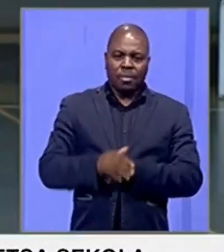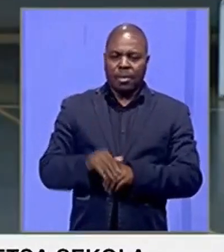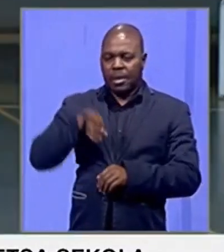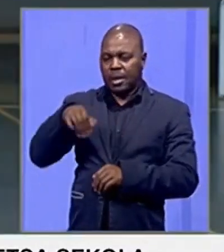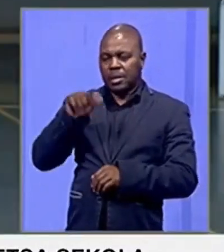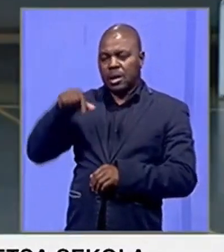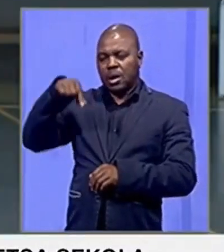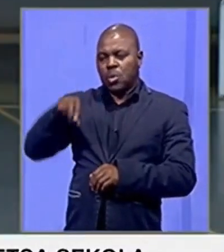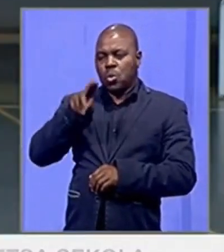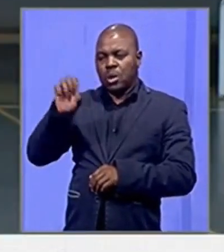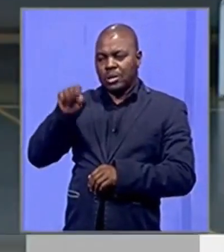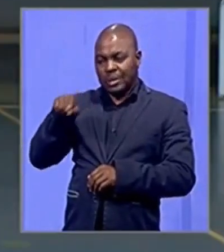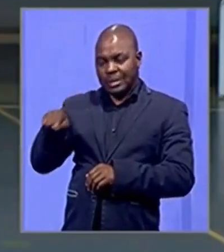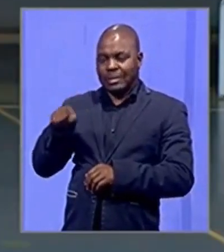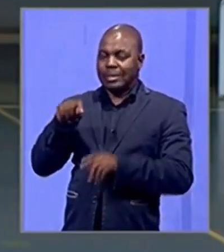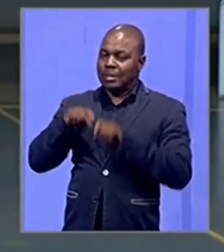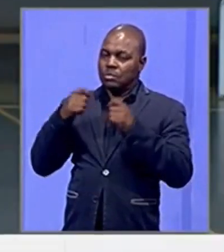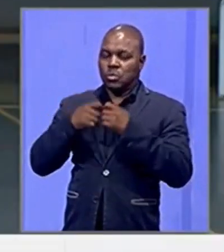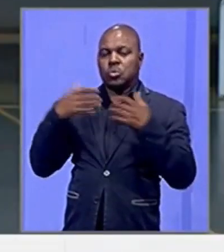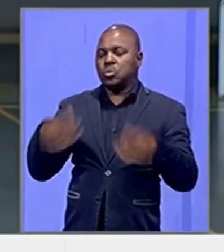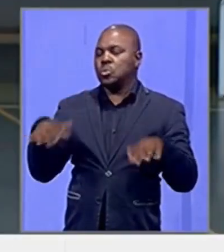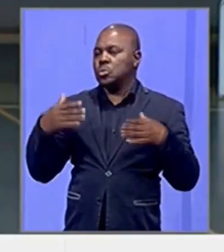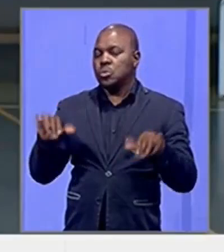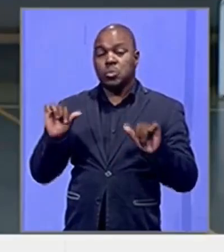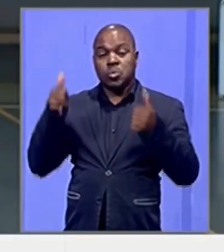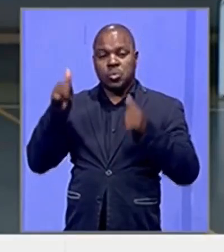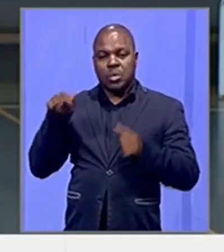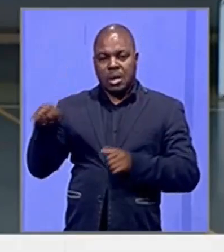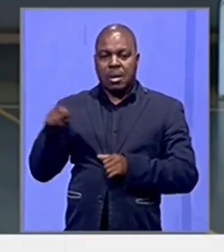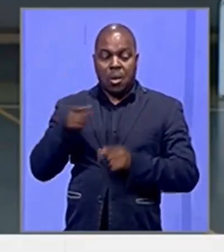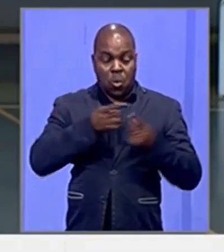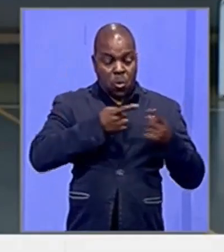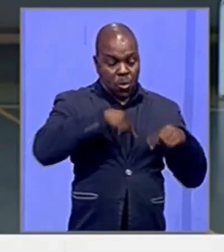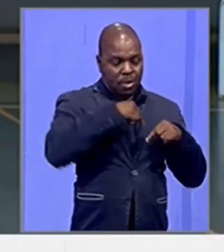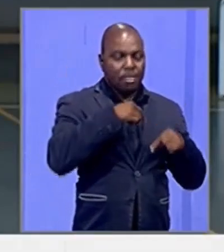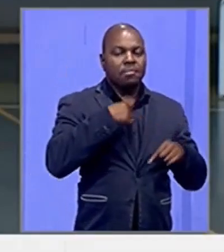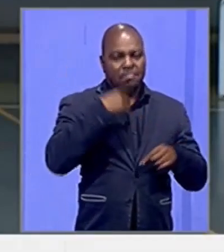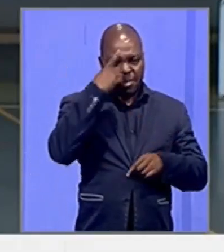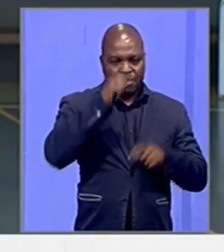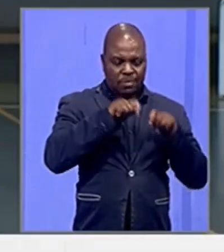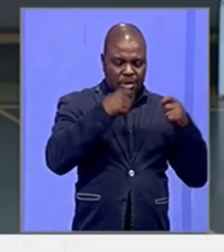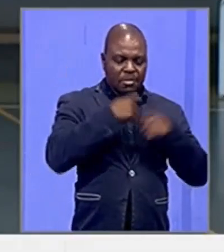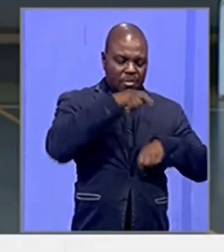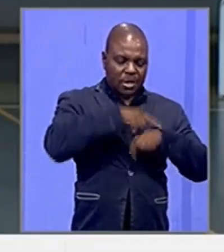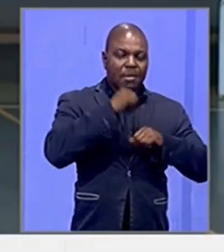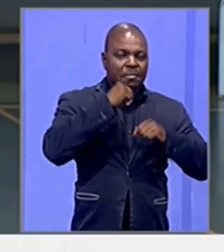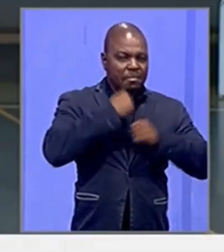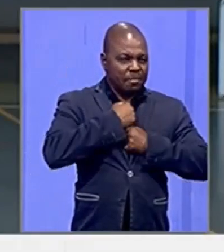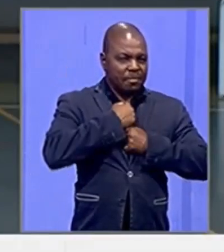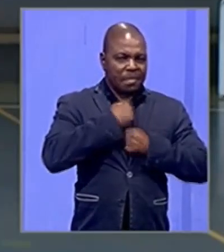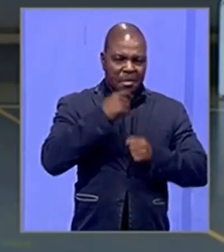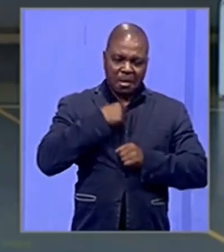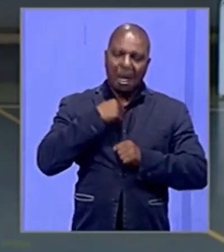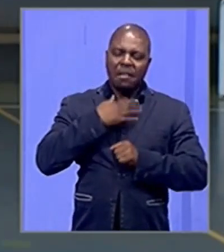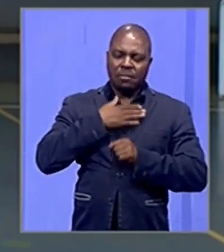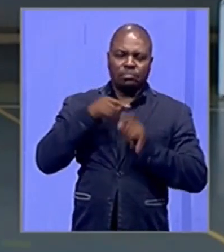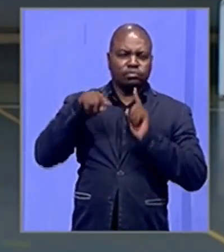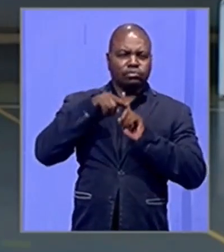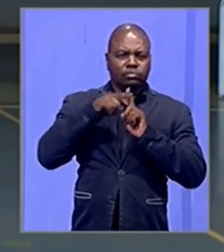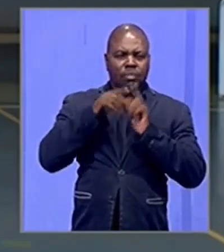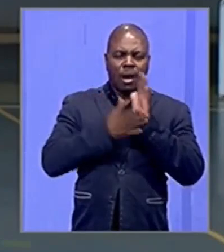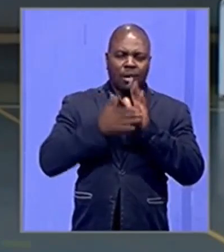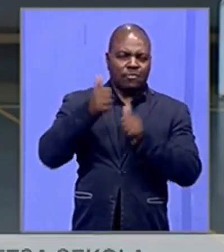team with a great legacy, but as Fireballs we think it's our time right now and we're taking full advantage of that, but